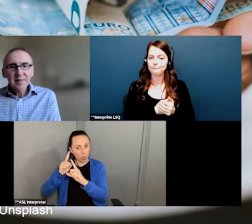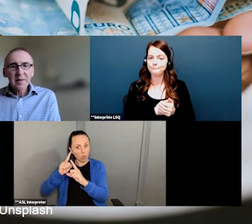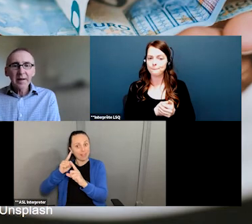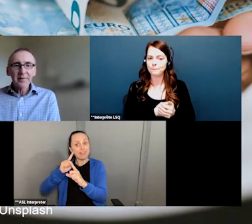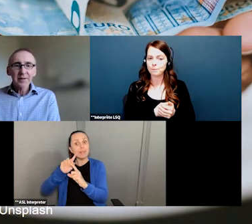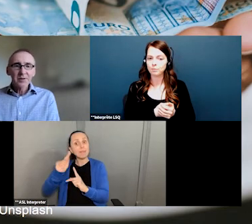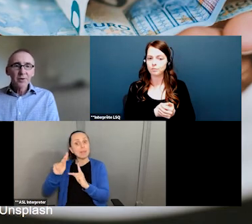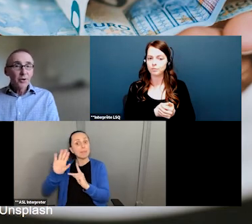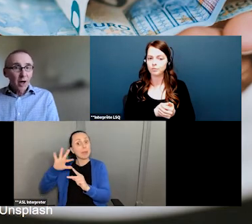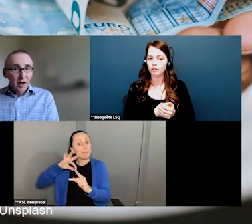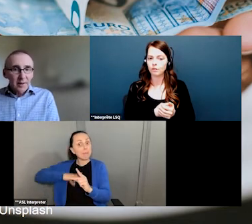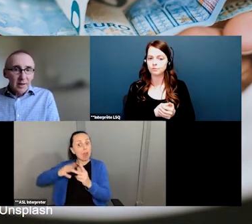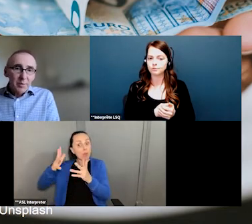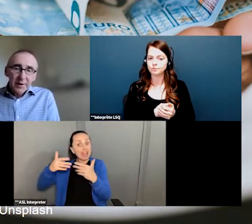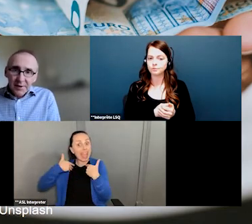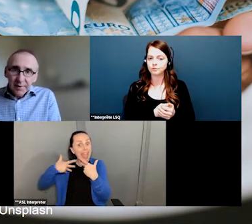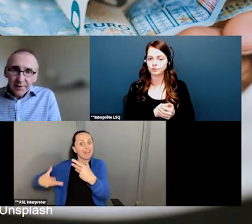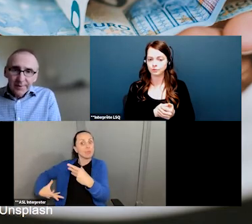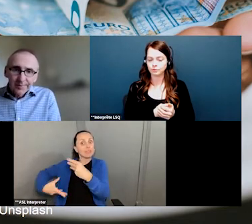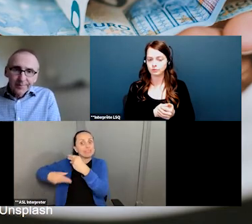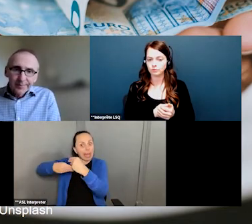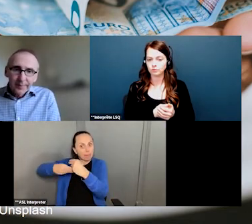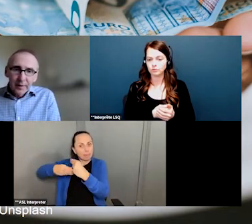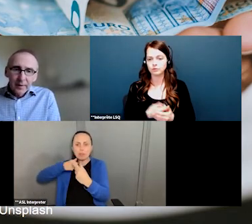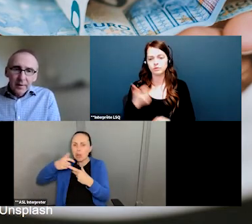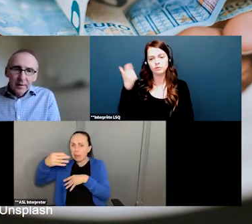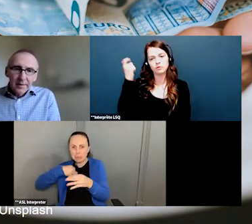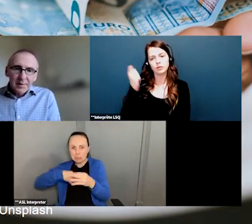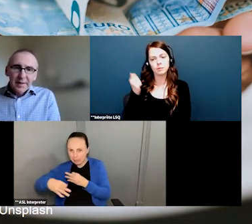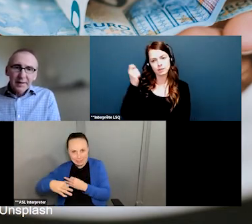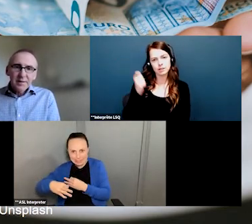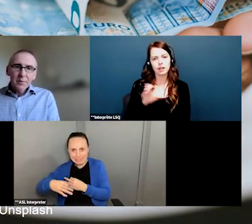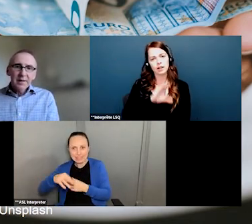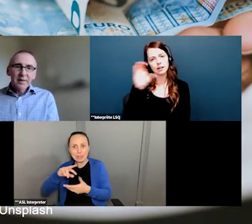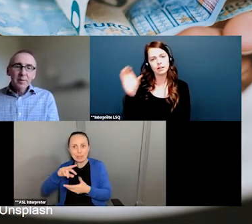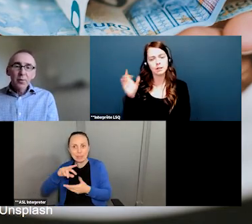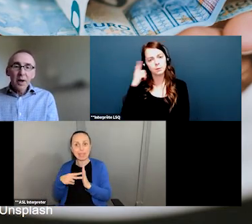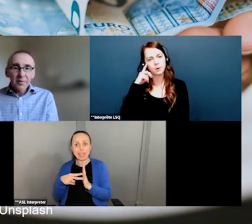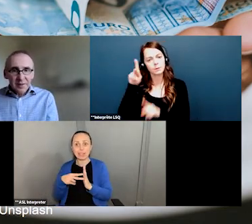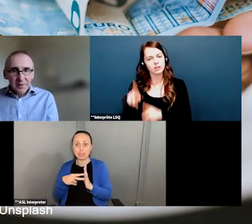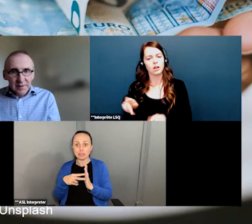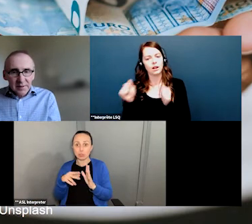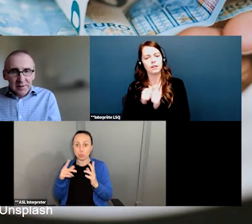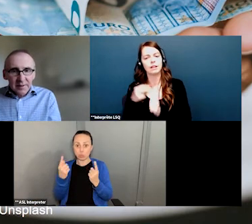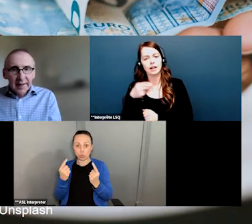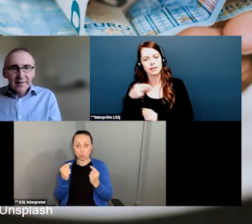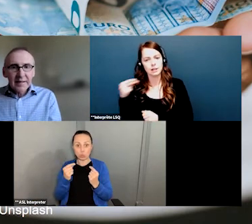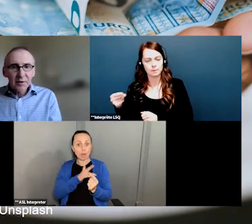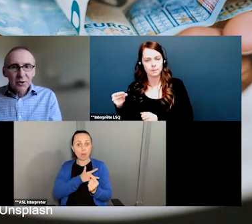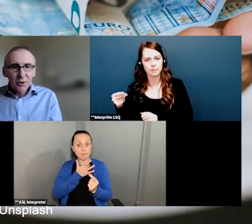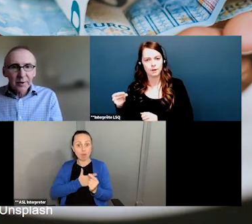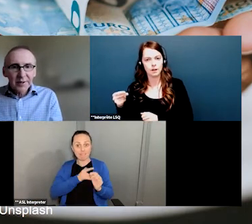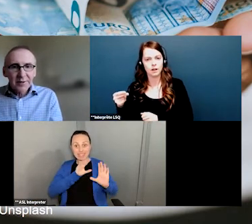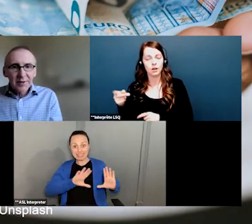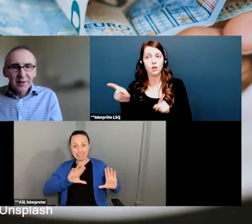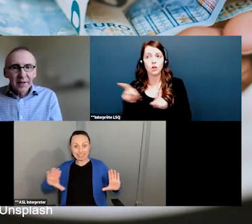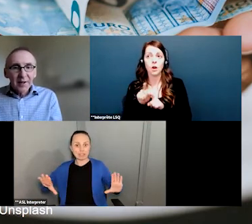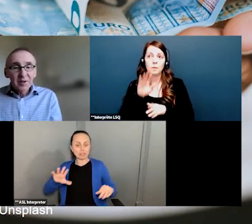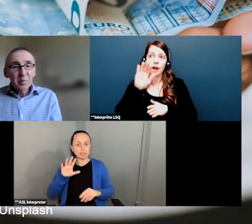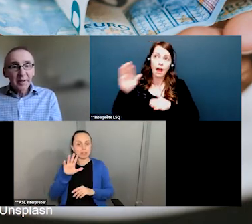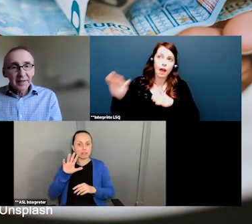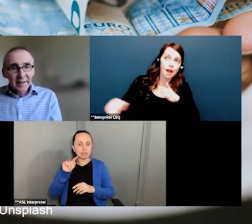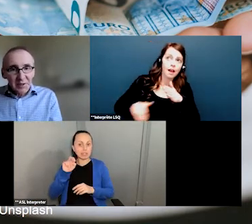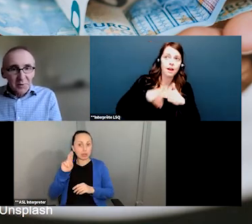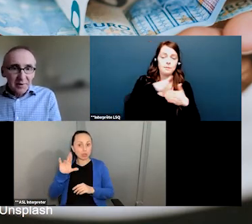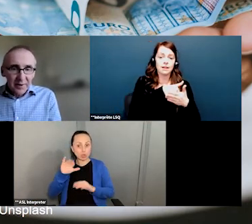to existing benefits, not a replacement. This means that we need the provinces and territories